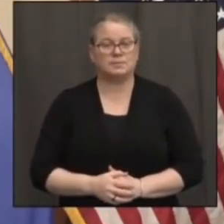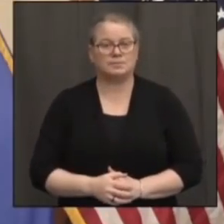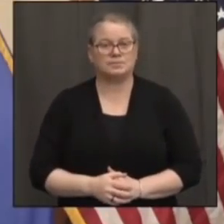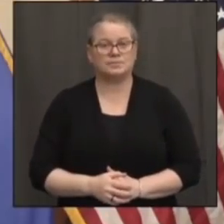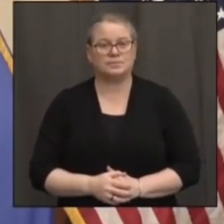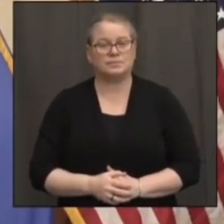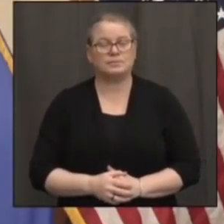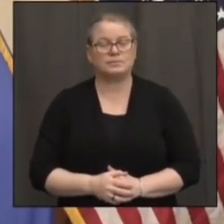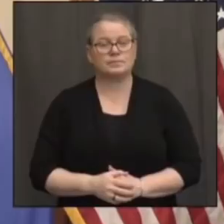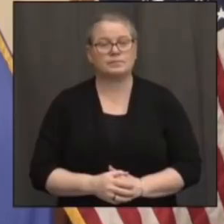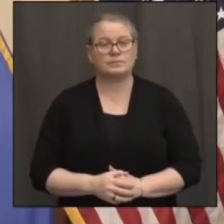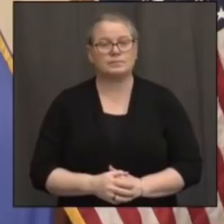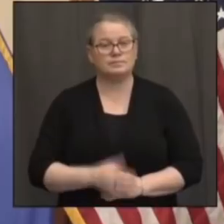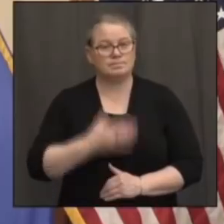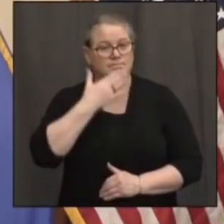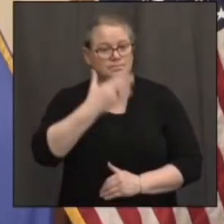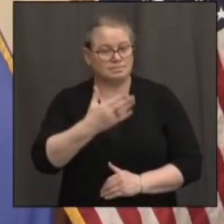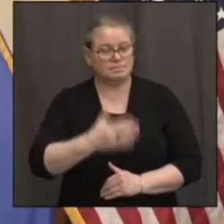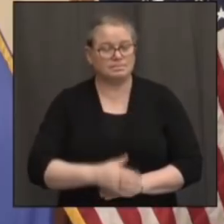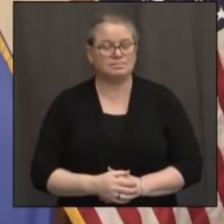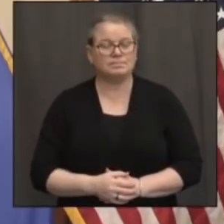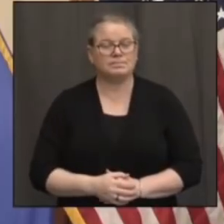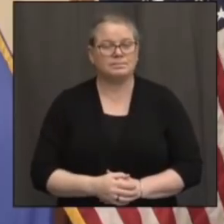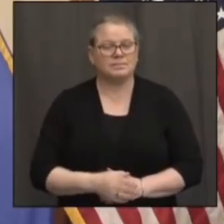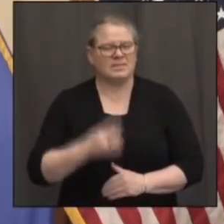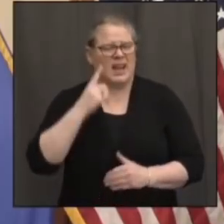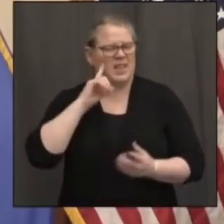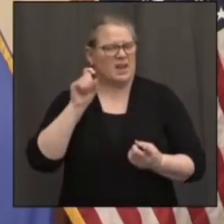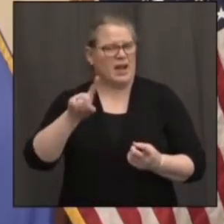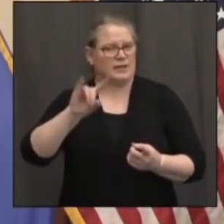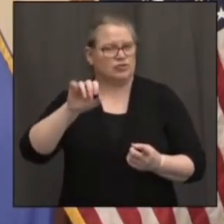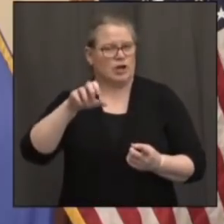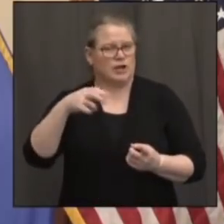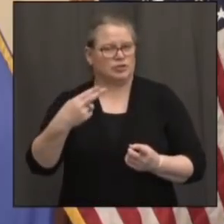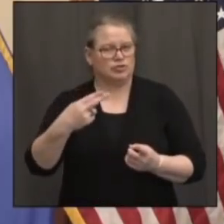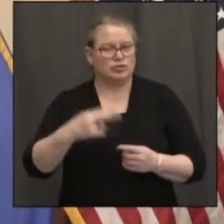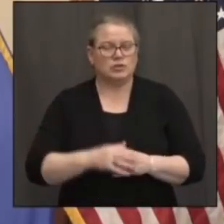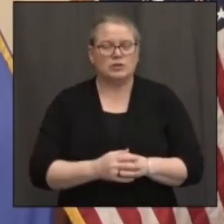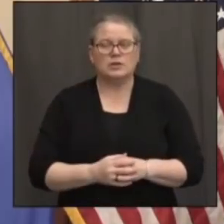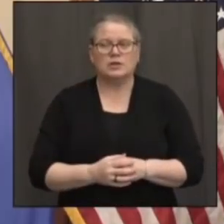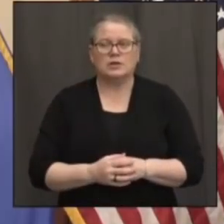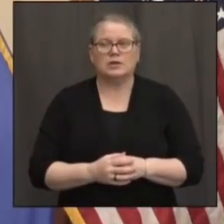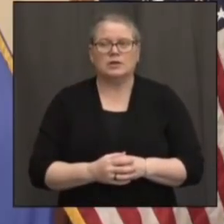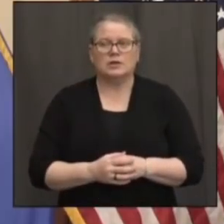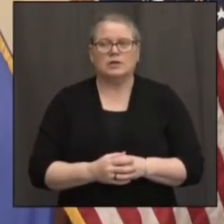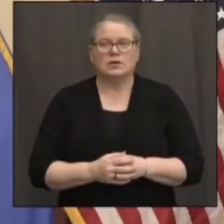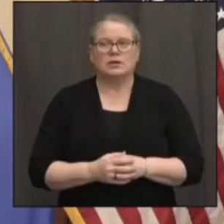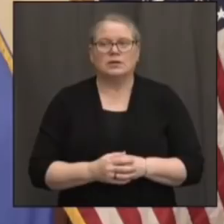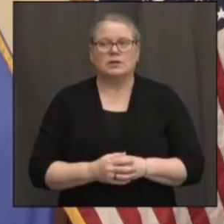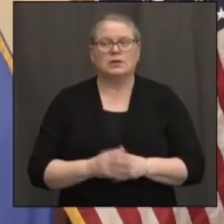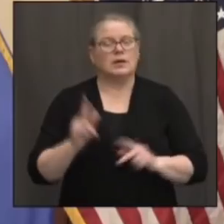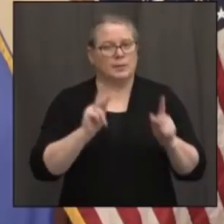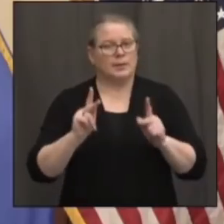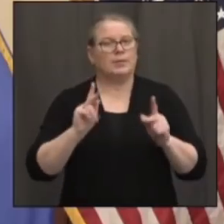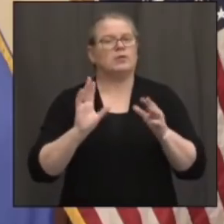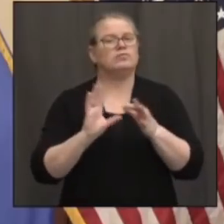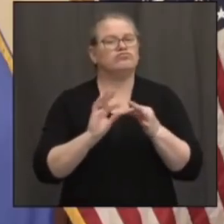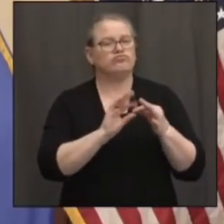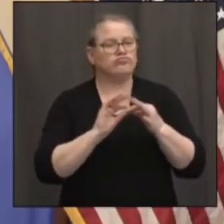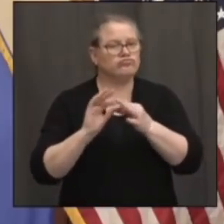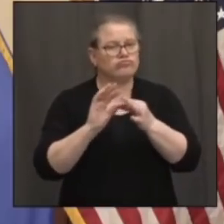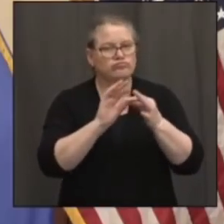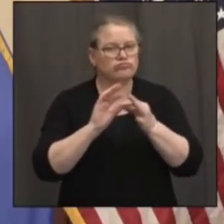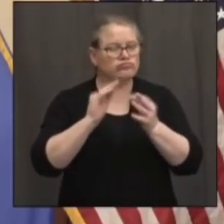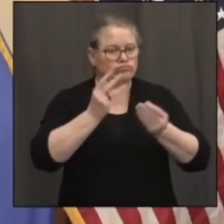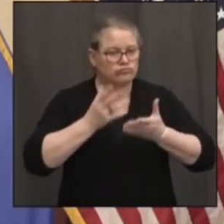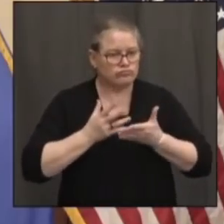Thanks, Max. This is kind of a Josh question, I suppose. I've heard anecdotally that testing is much